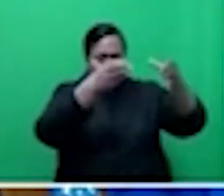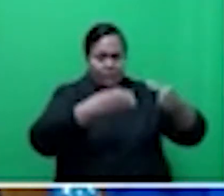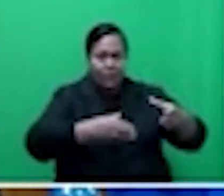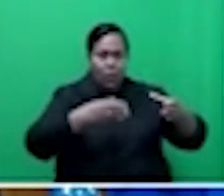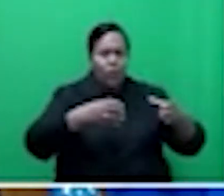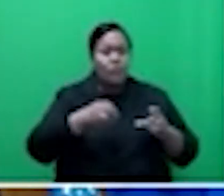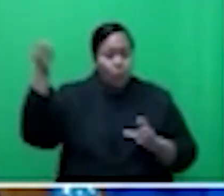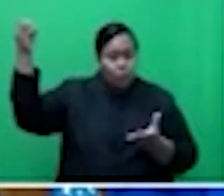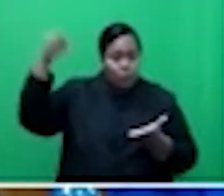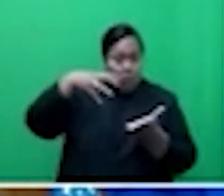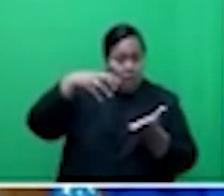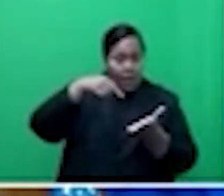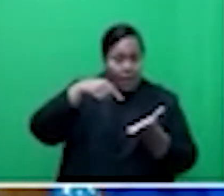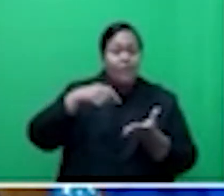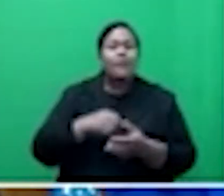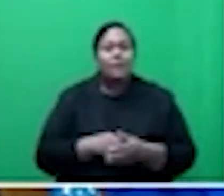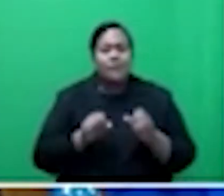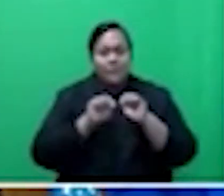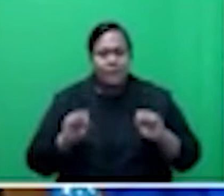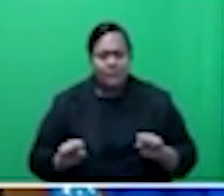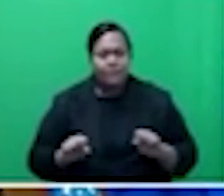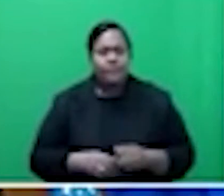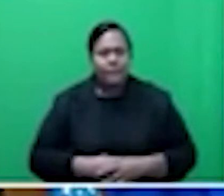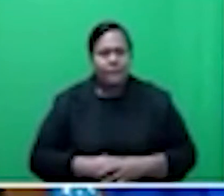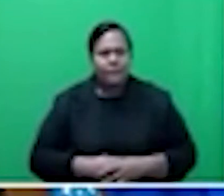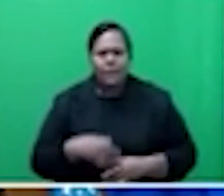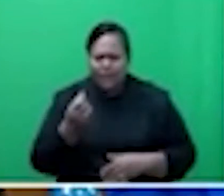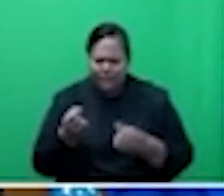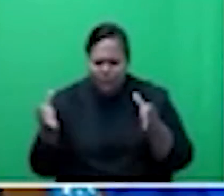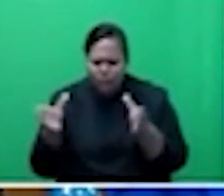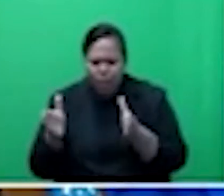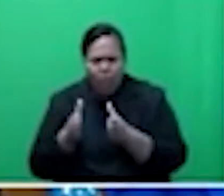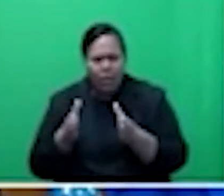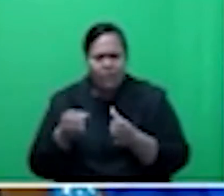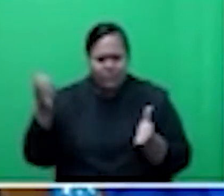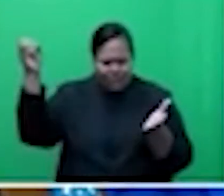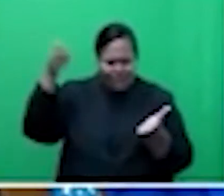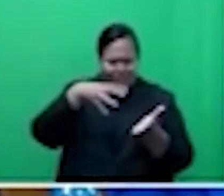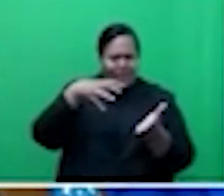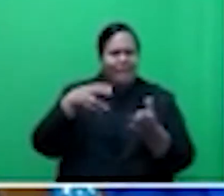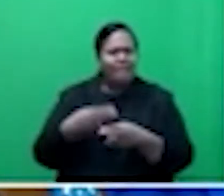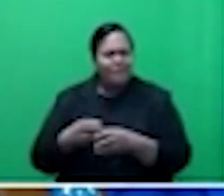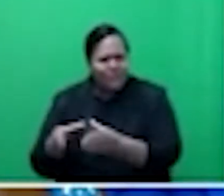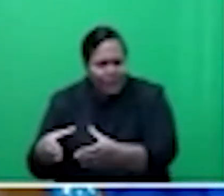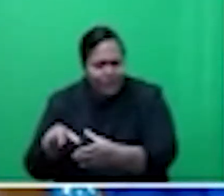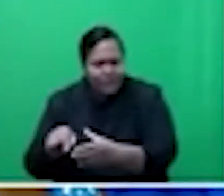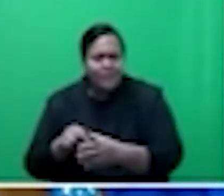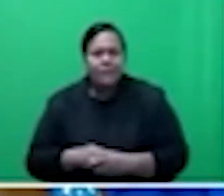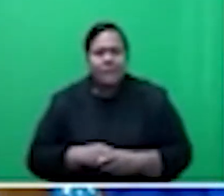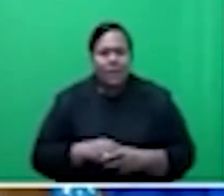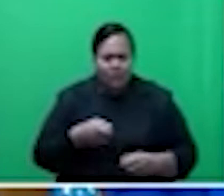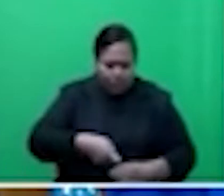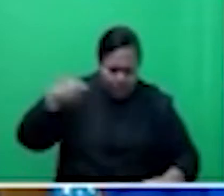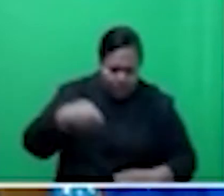systems, solar hybrid systems. Solar hybrid systems are where you have a solar farm and also a diesel generator that you use when